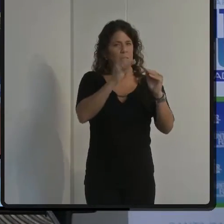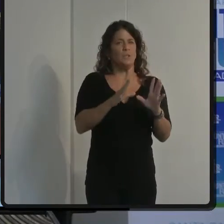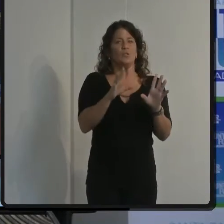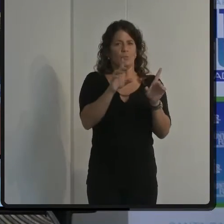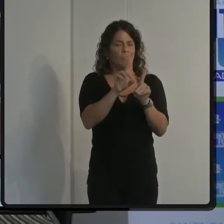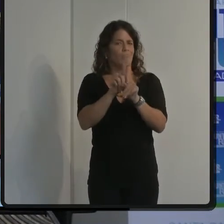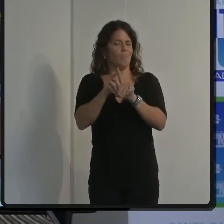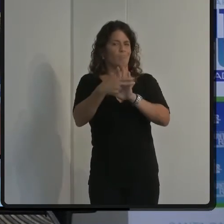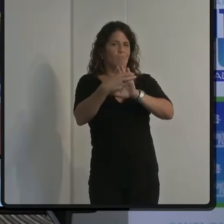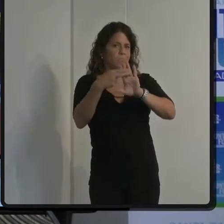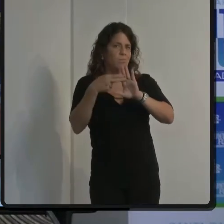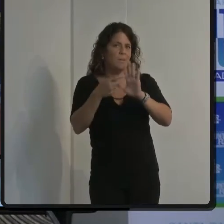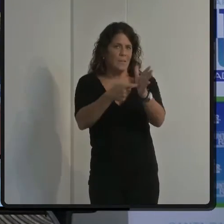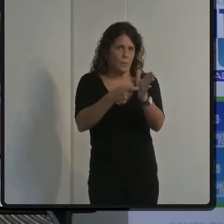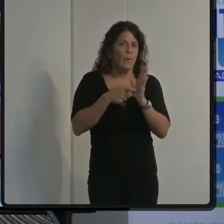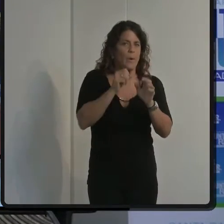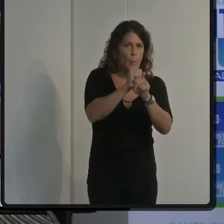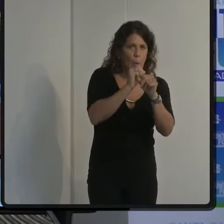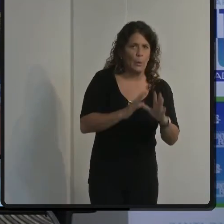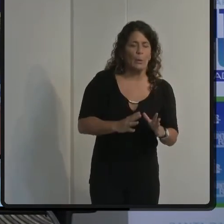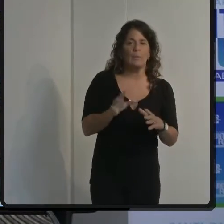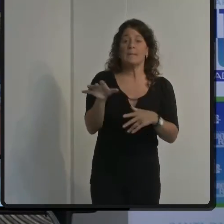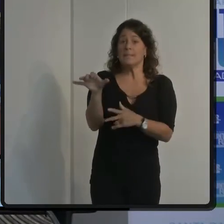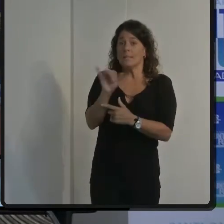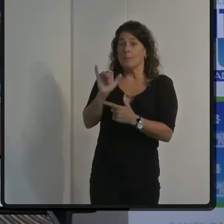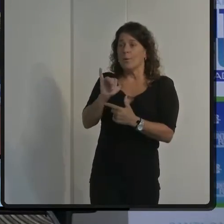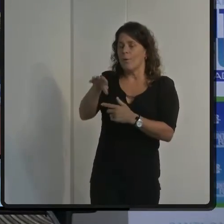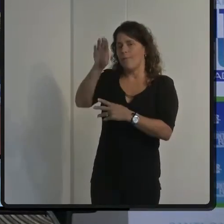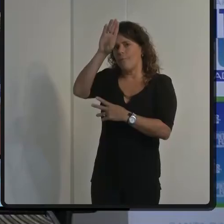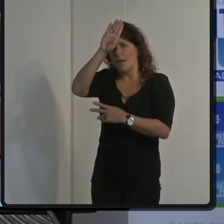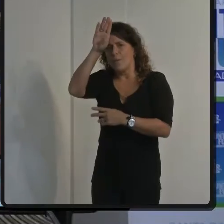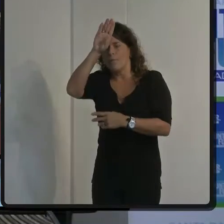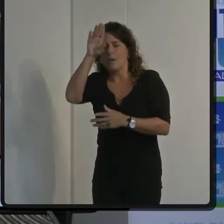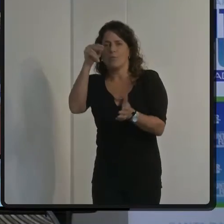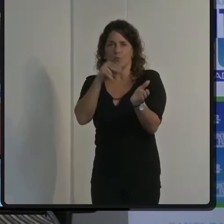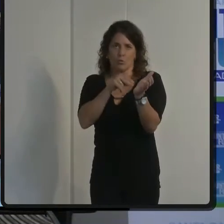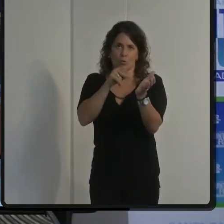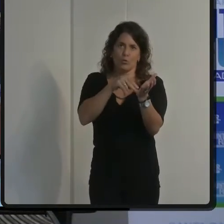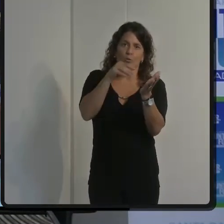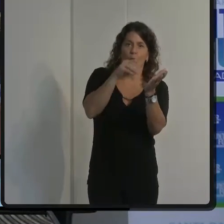workers, so very similar to firefighters and nurses and doctors and